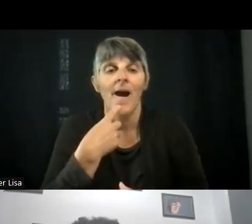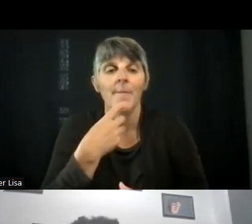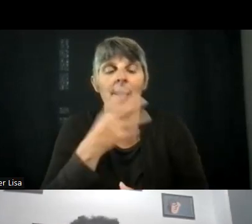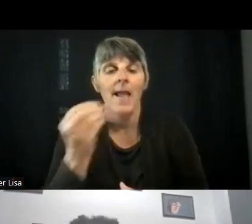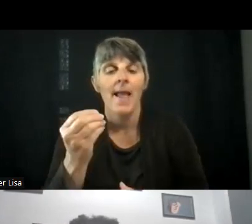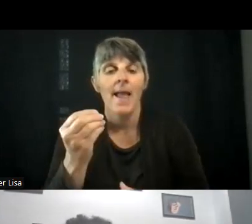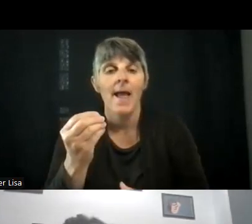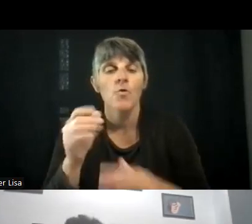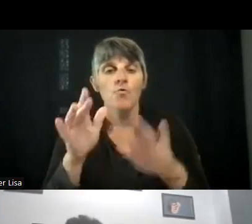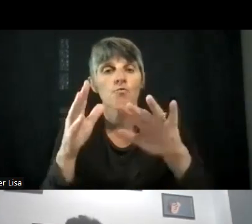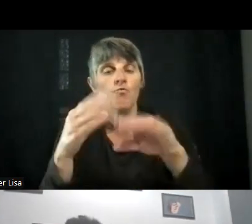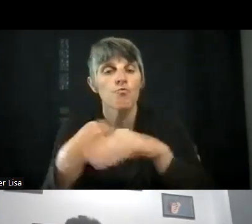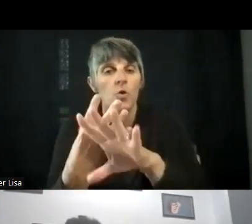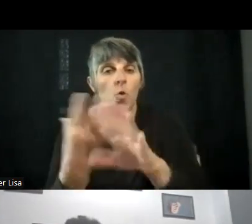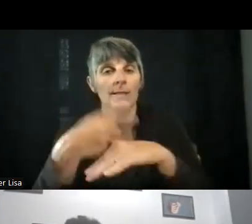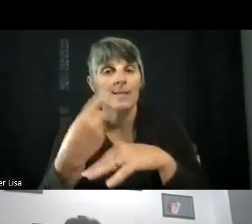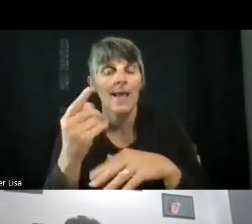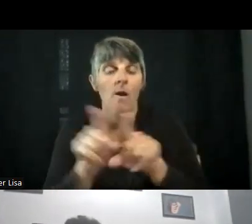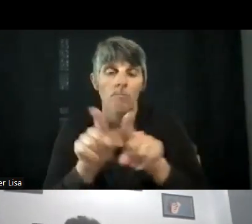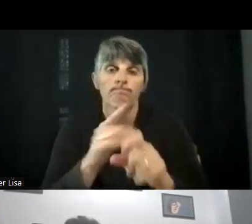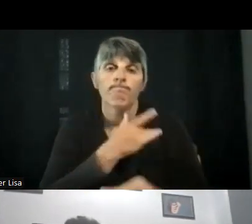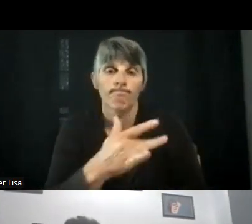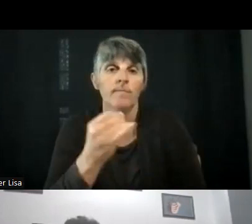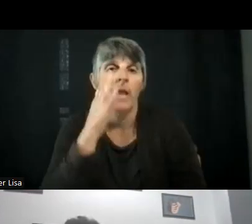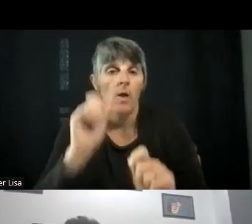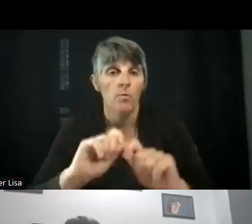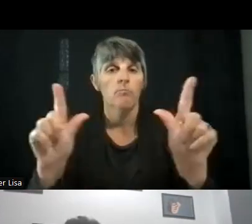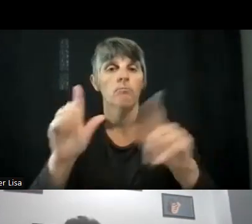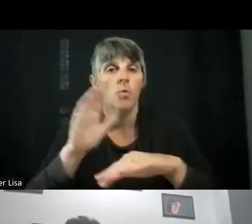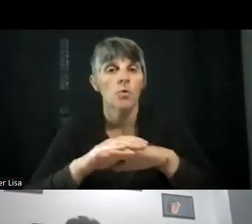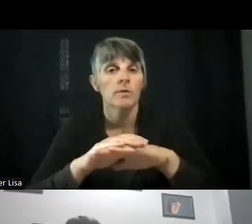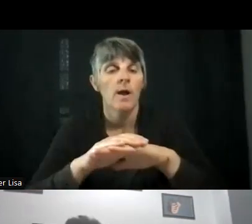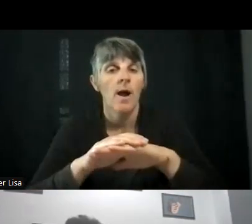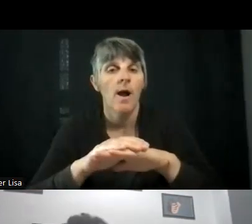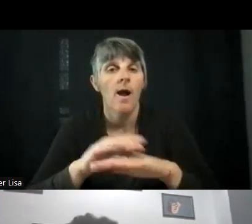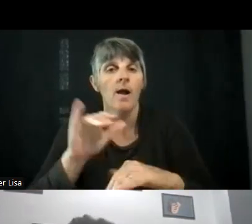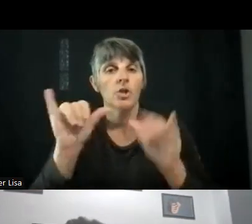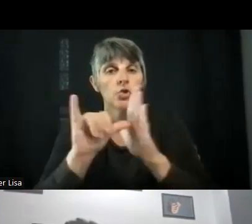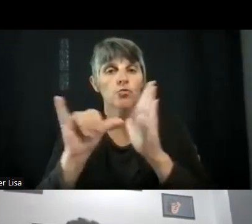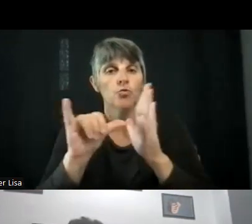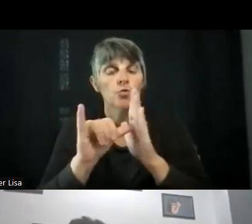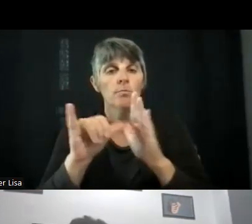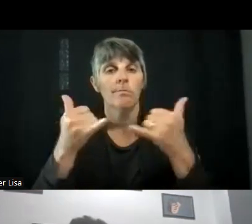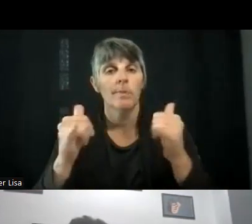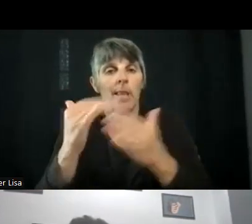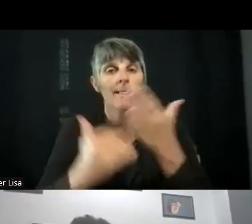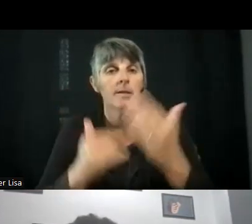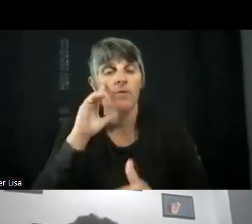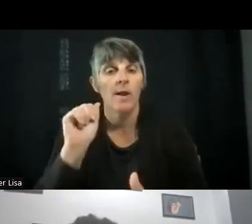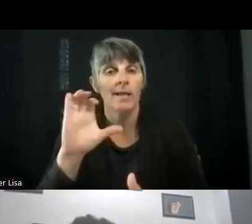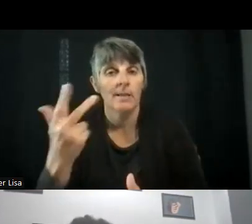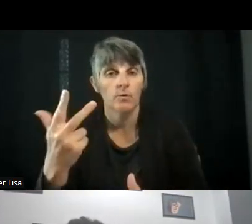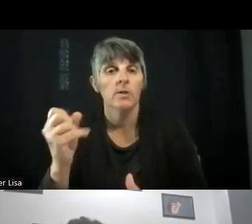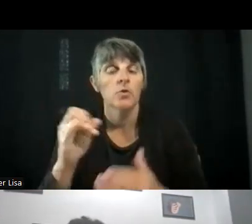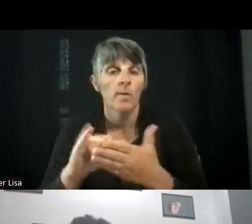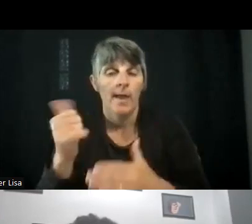And we are recording our session today, as we always do, and we'll post it on the YouTube playlist for the AC3 so